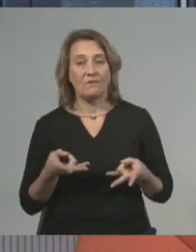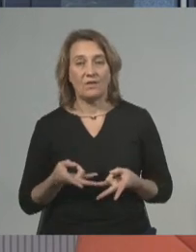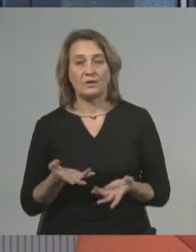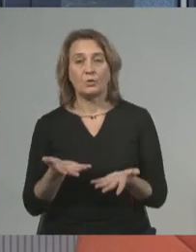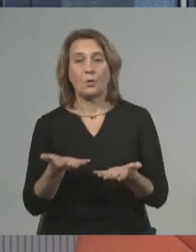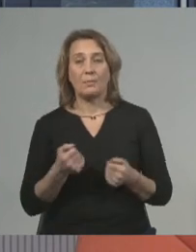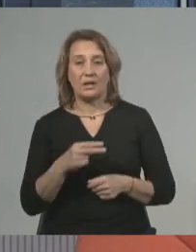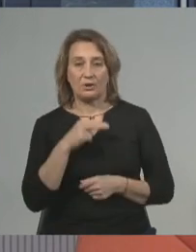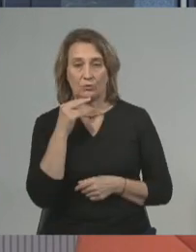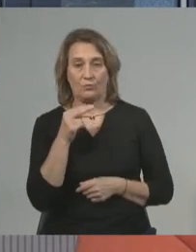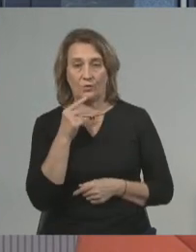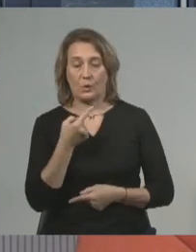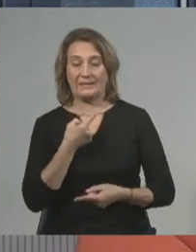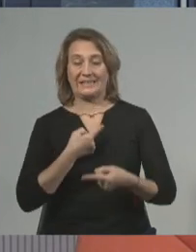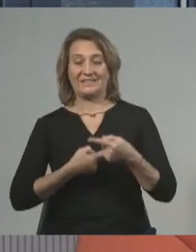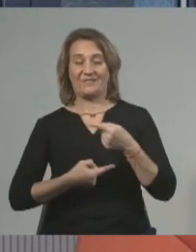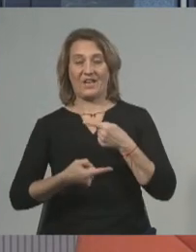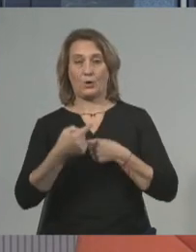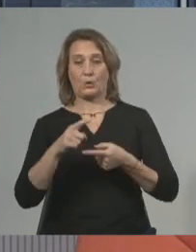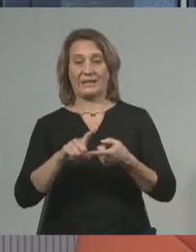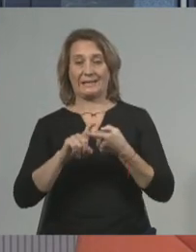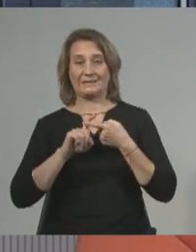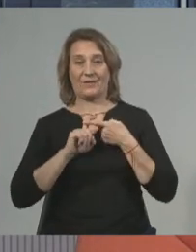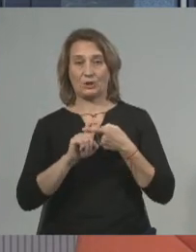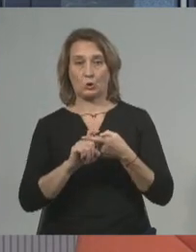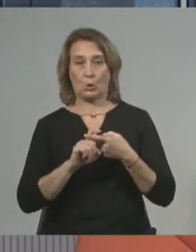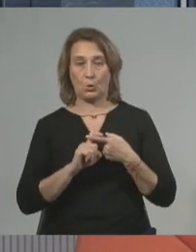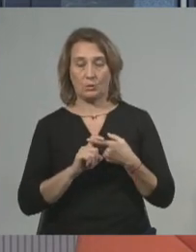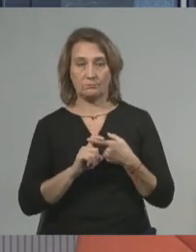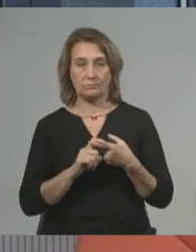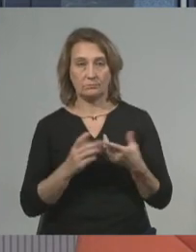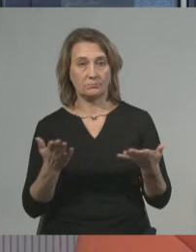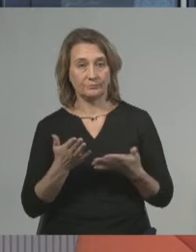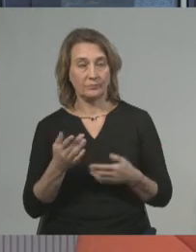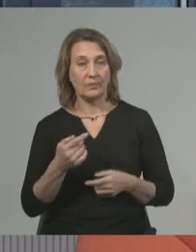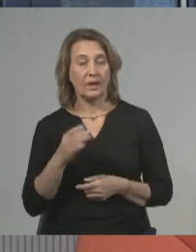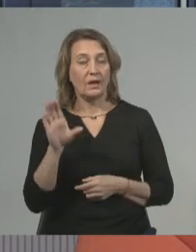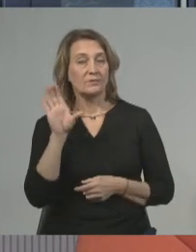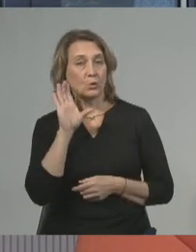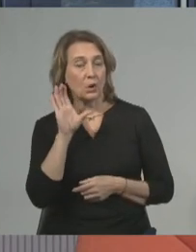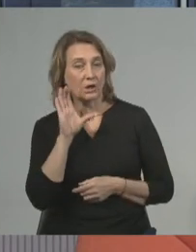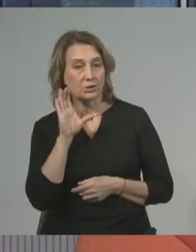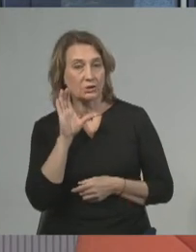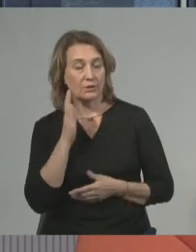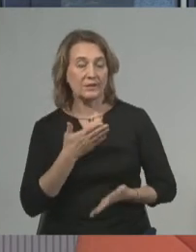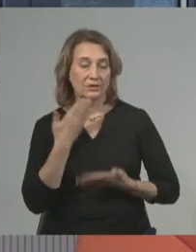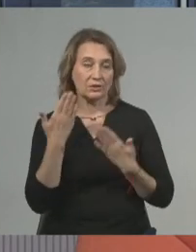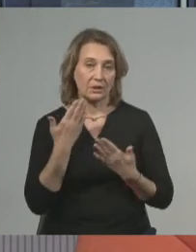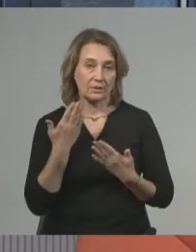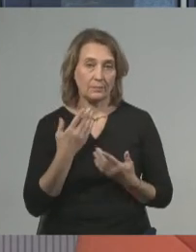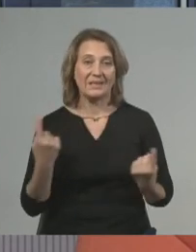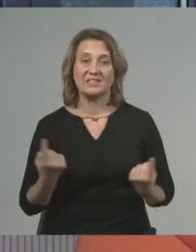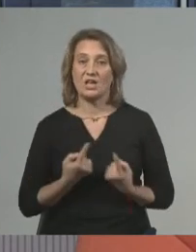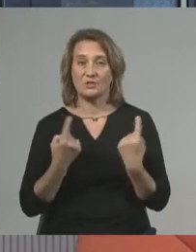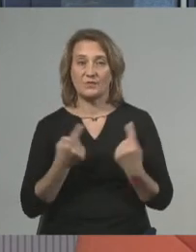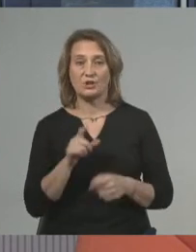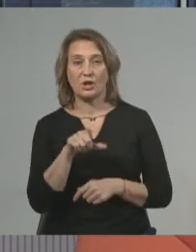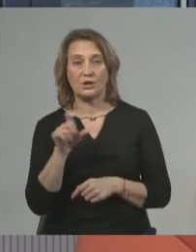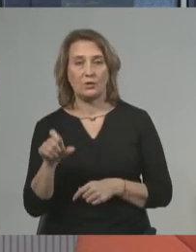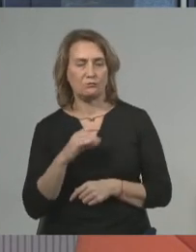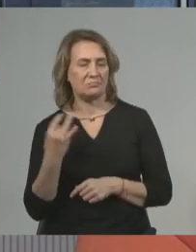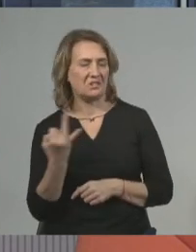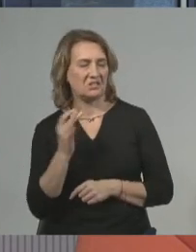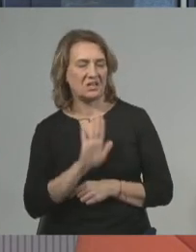feedback that you're not one might not be particularly interested in hearing um it's something to take into consideration as i